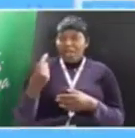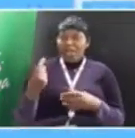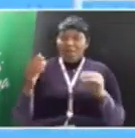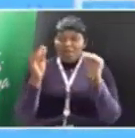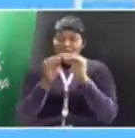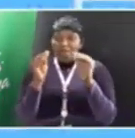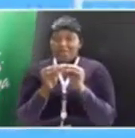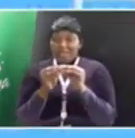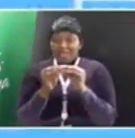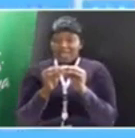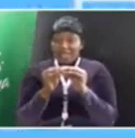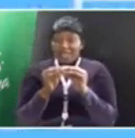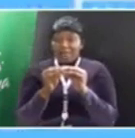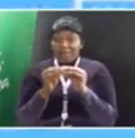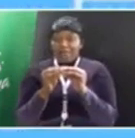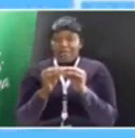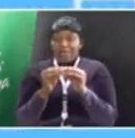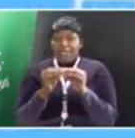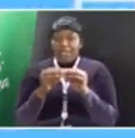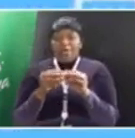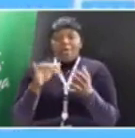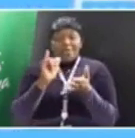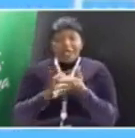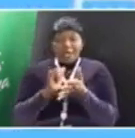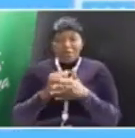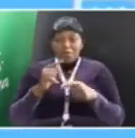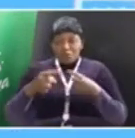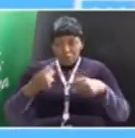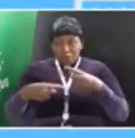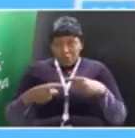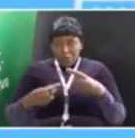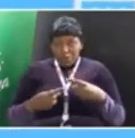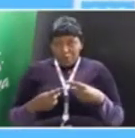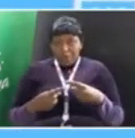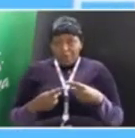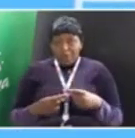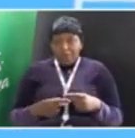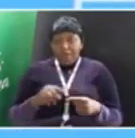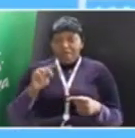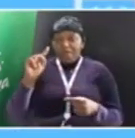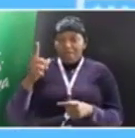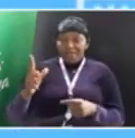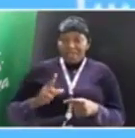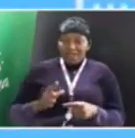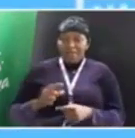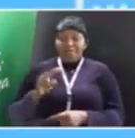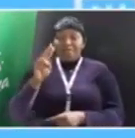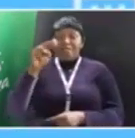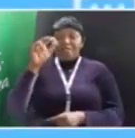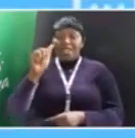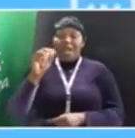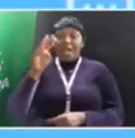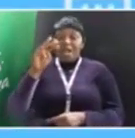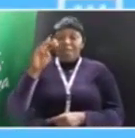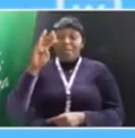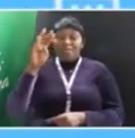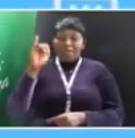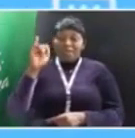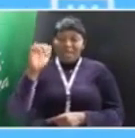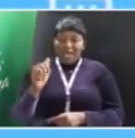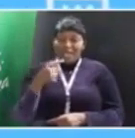mayors. When the dance was going on, Her Excellency, the First Lady of Namibia, told me that you would